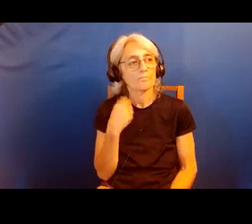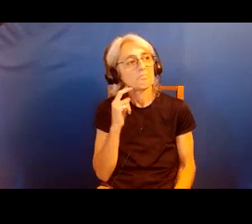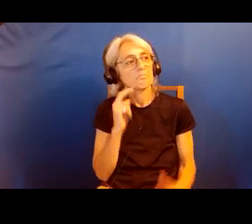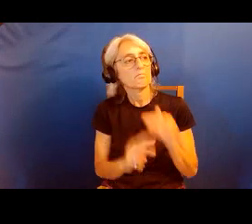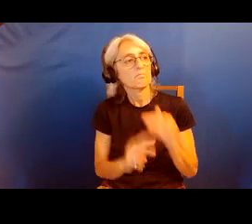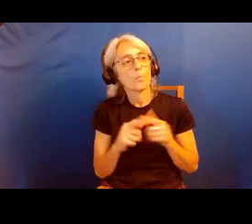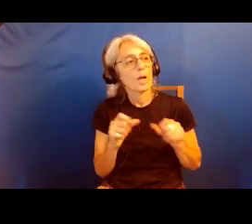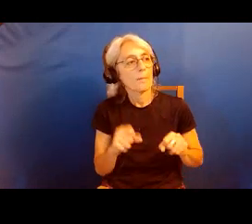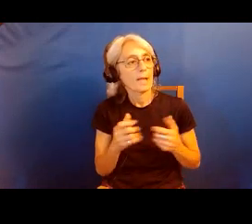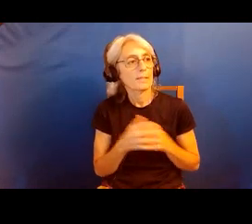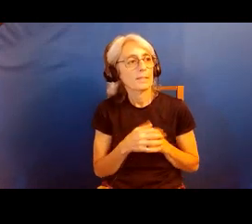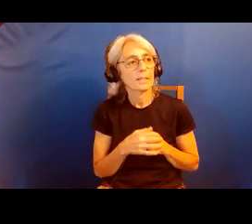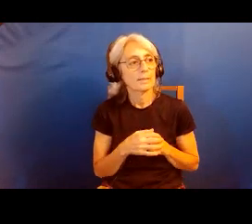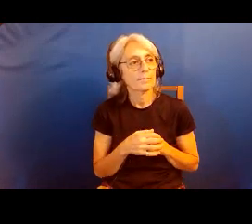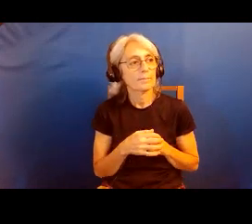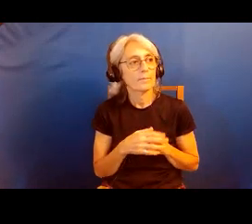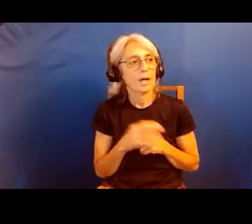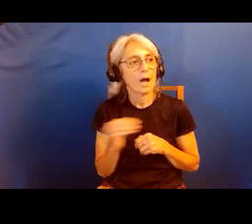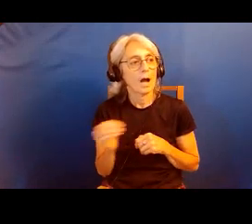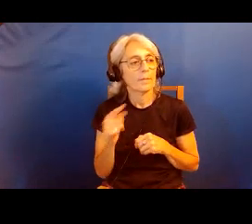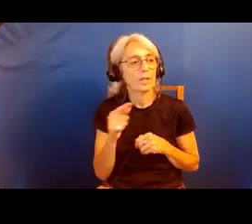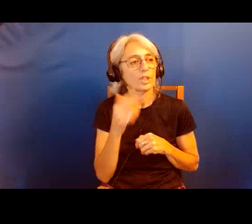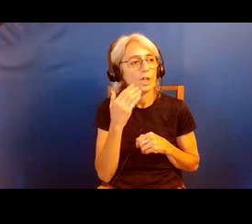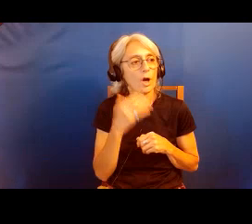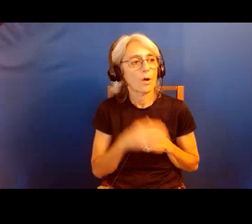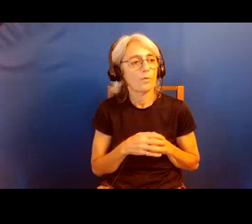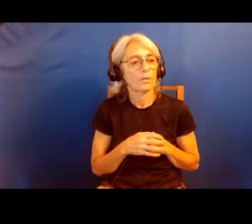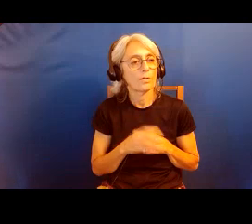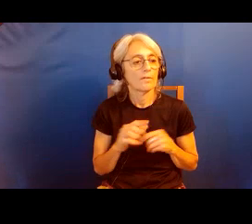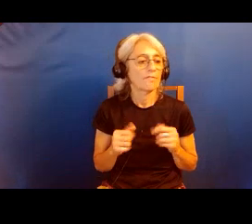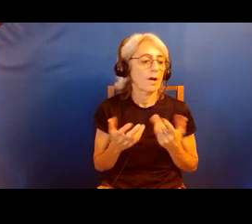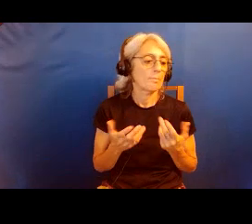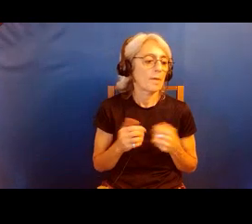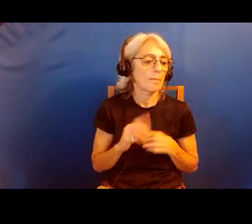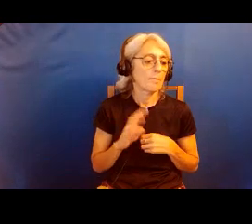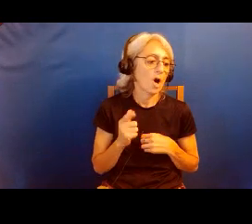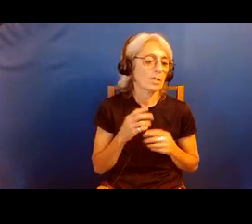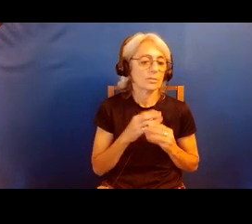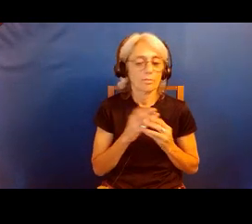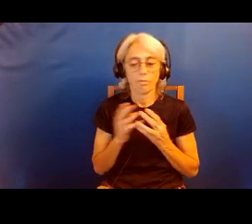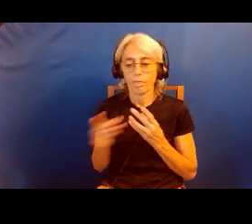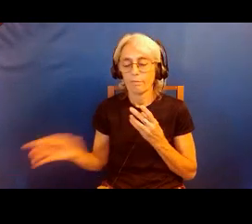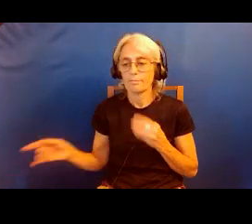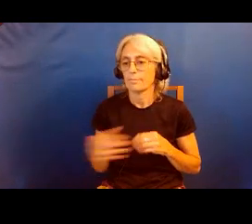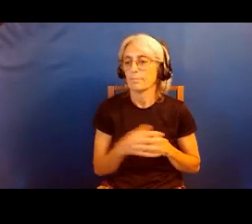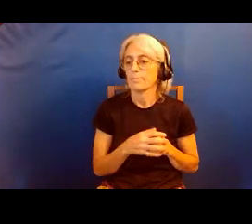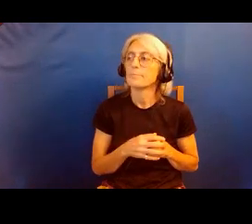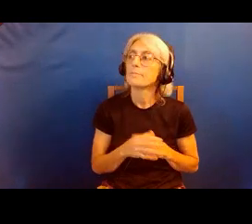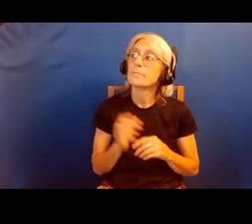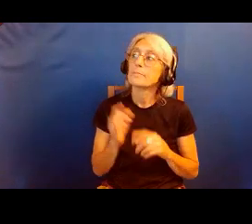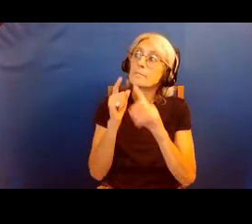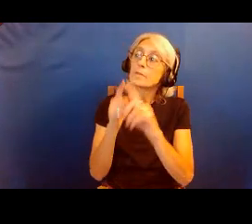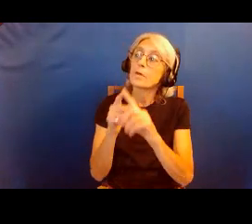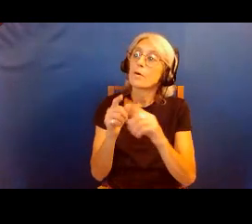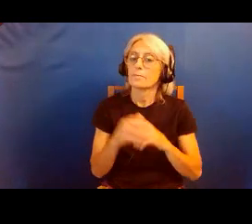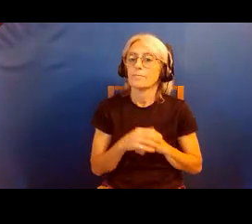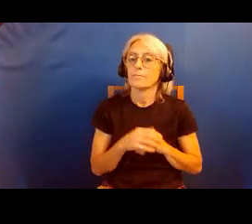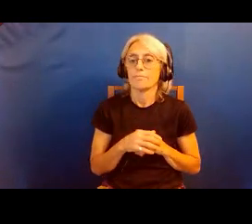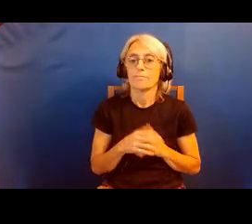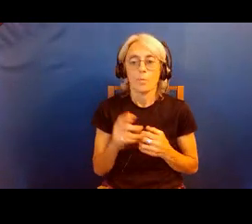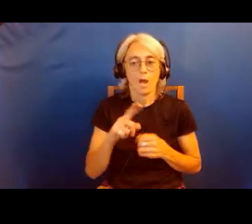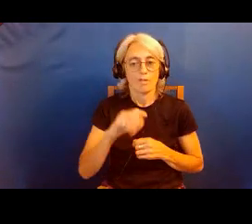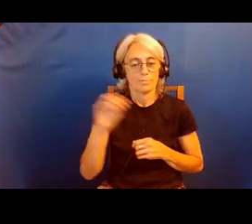anticipate, you know, from August through the rest of the year? Well, the goal is always trying to get to